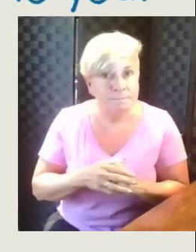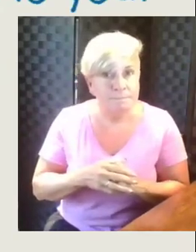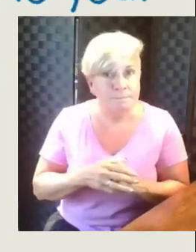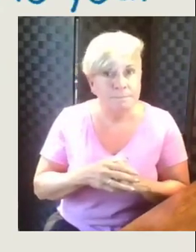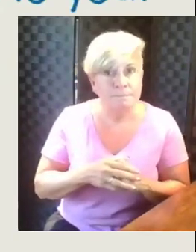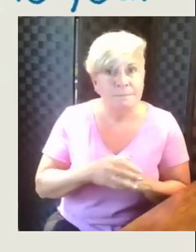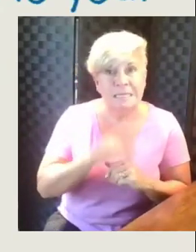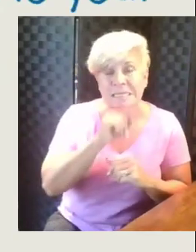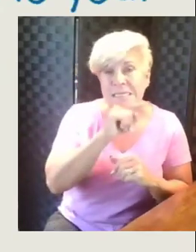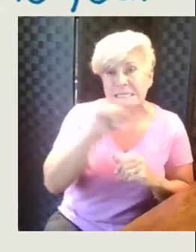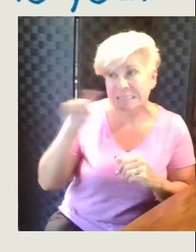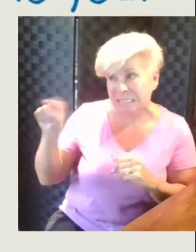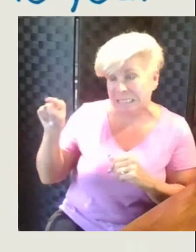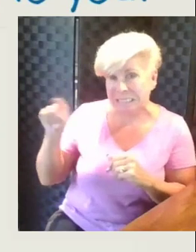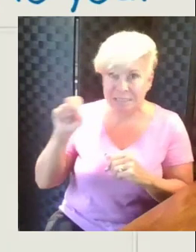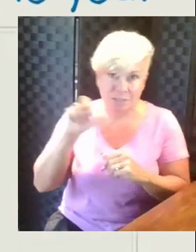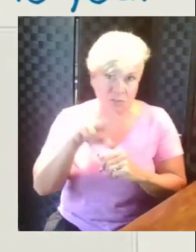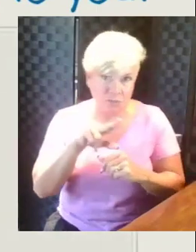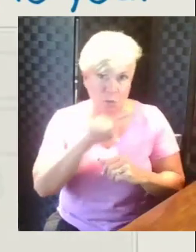Ian's